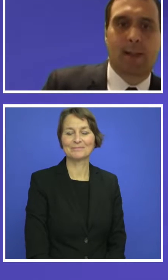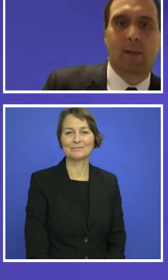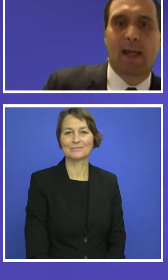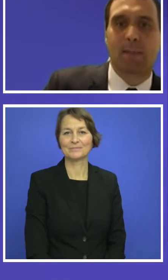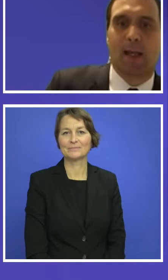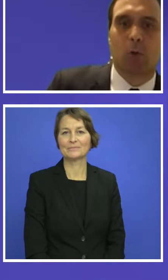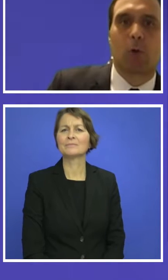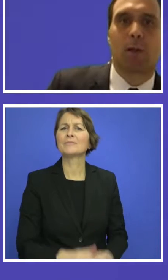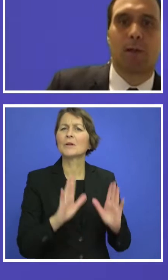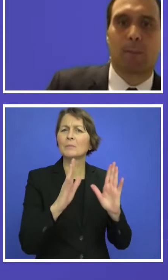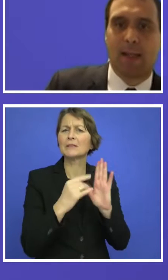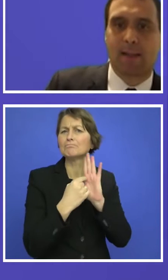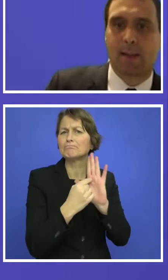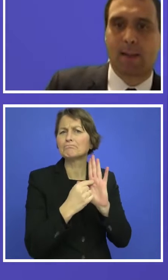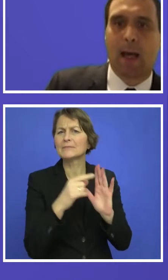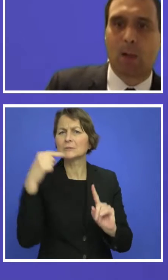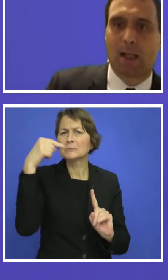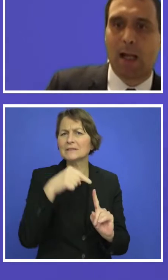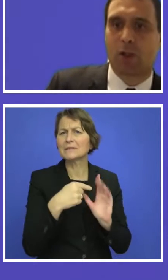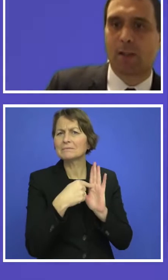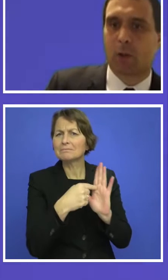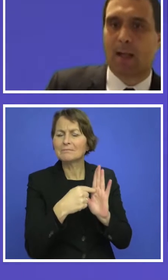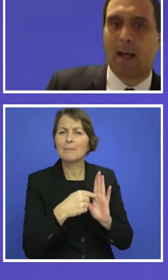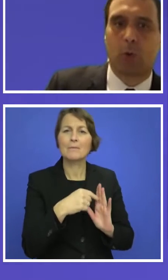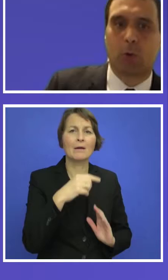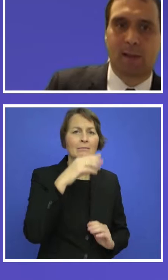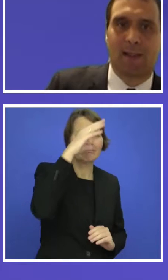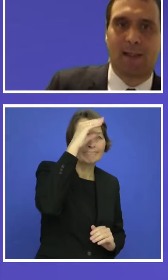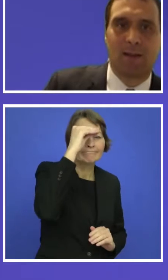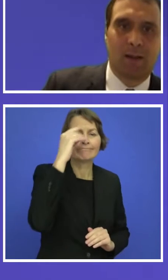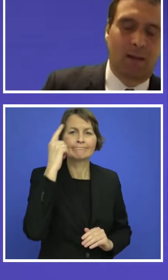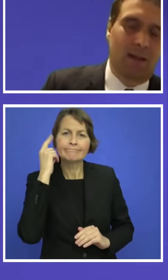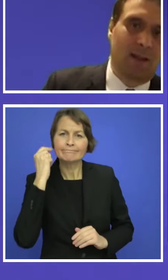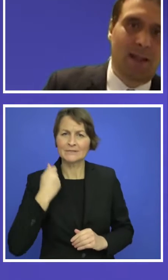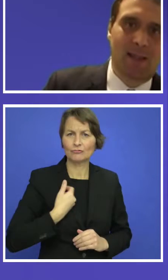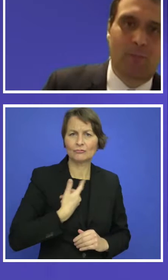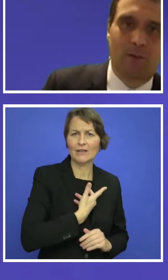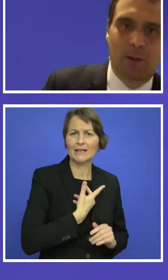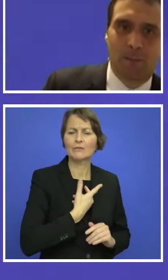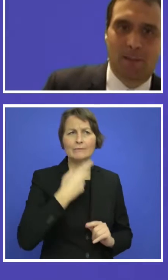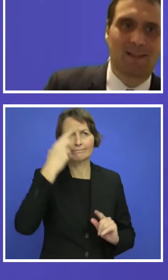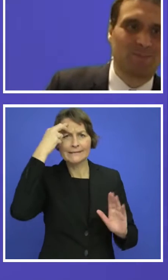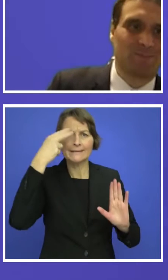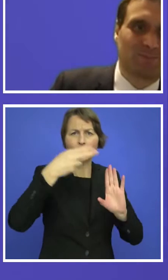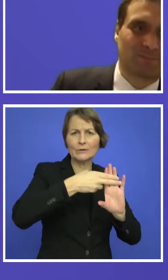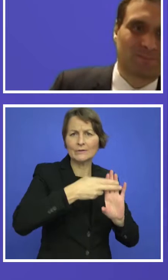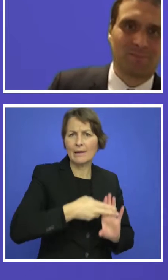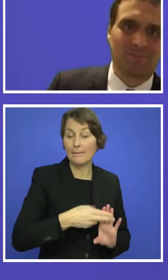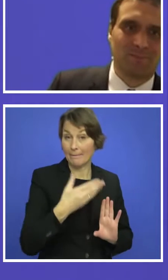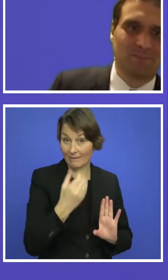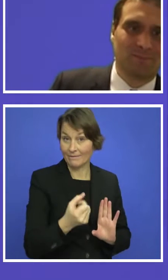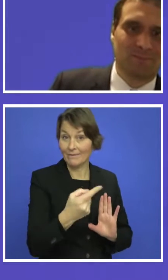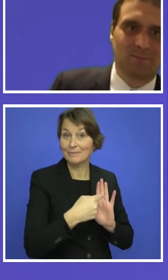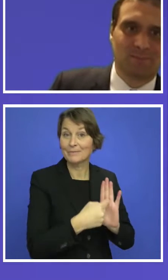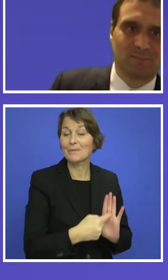gender stereotypes and role plays that our cultures portray on the screen? In less than 5 minutes, please.